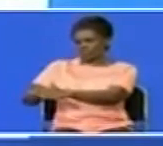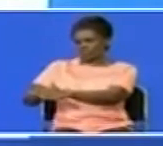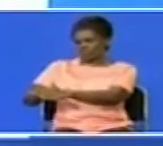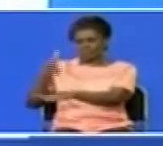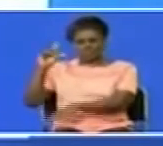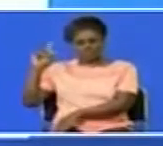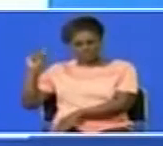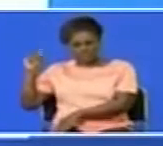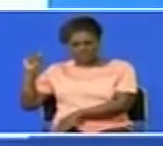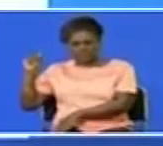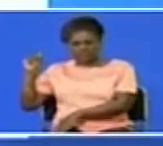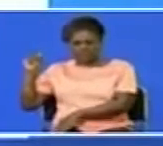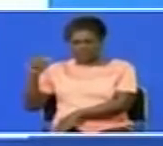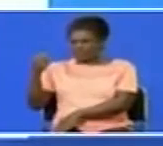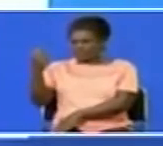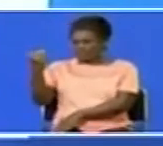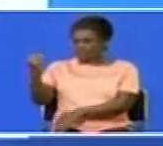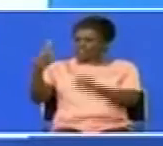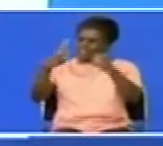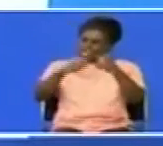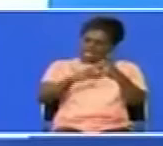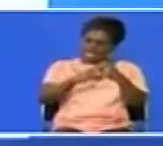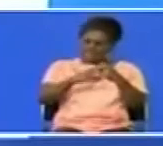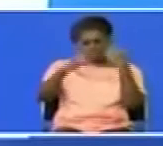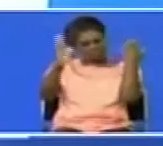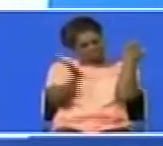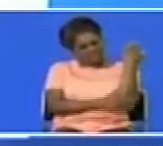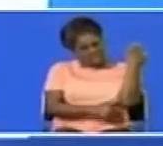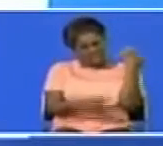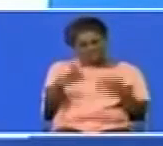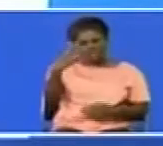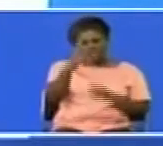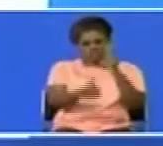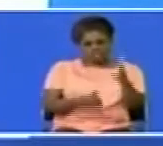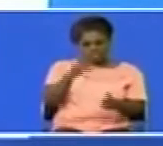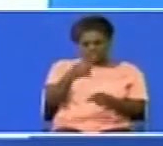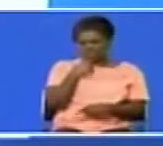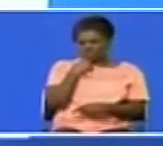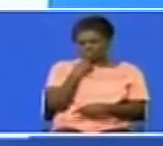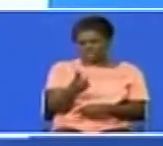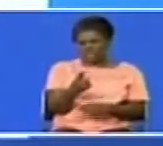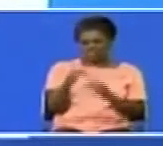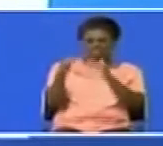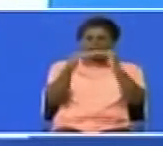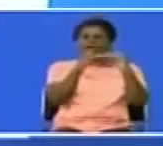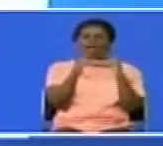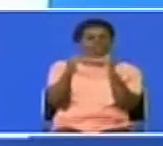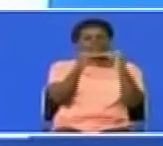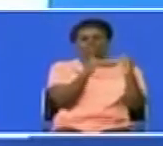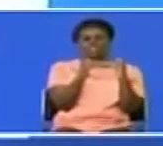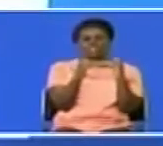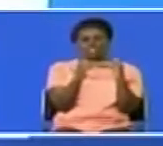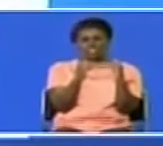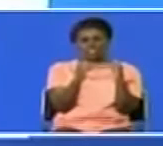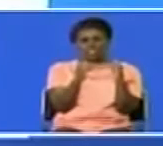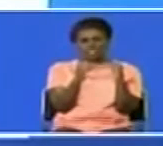the Jubilee government is good. 59% said it is bad, and 22% said it is average. So quite a bit of work